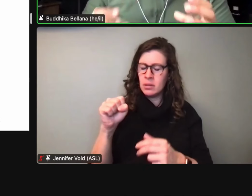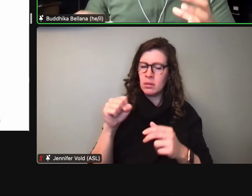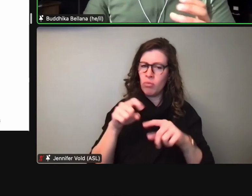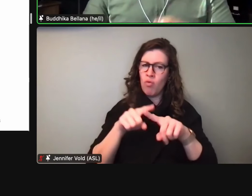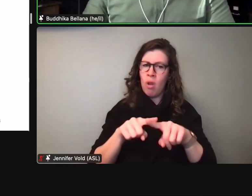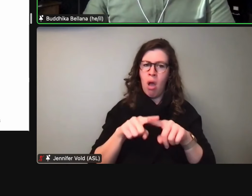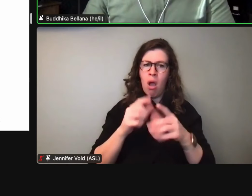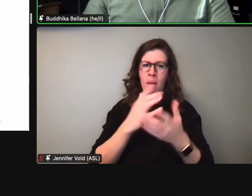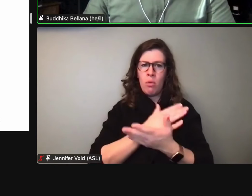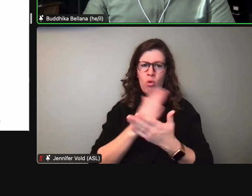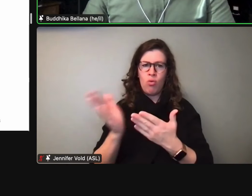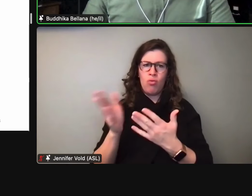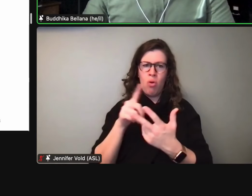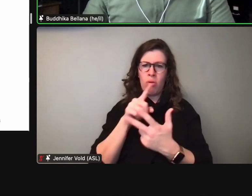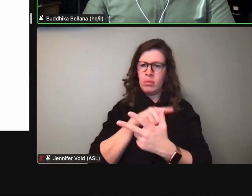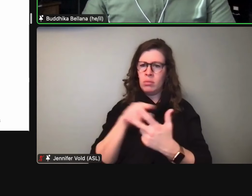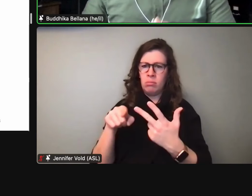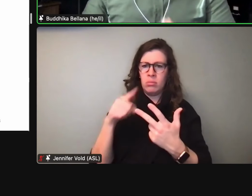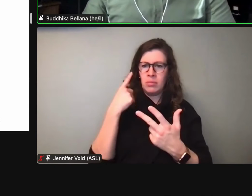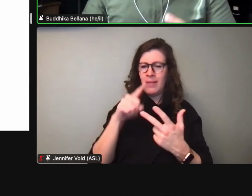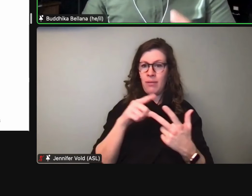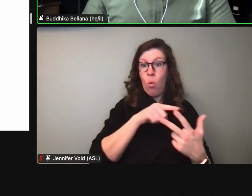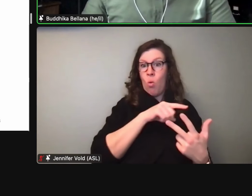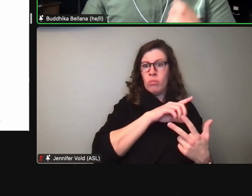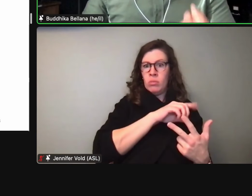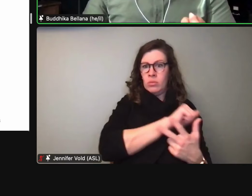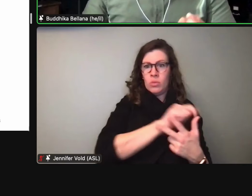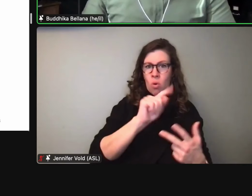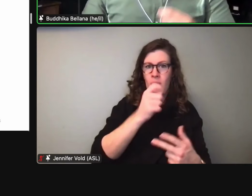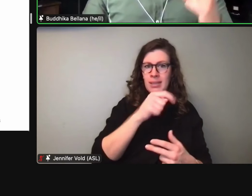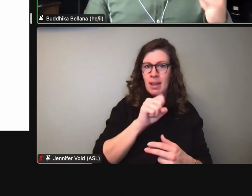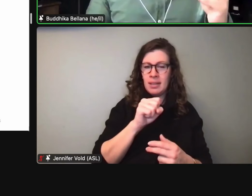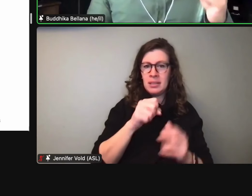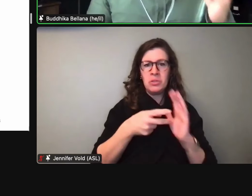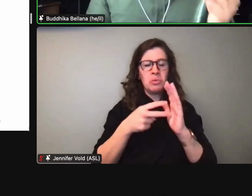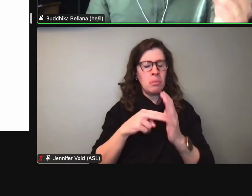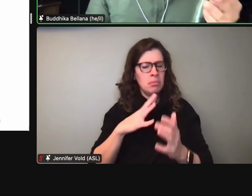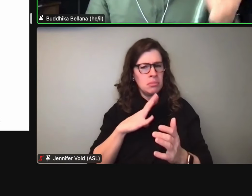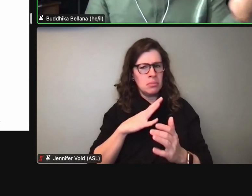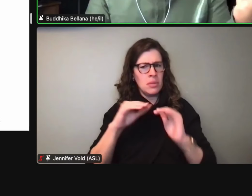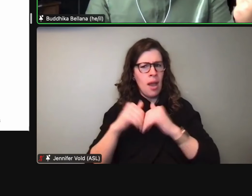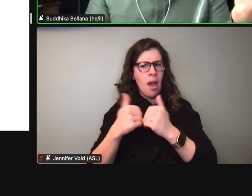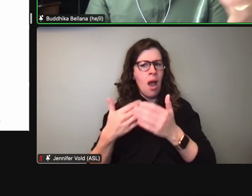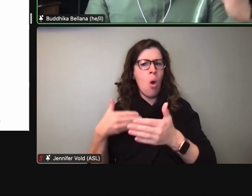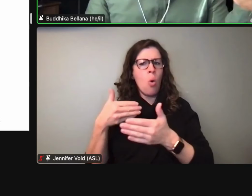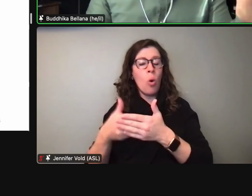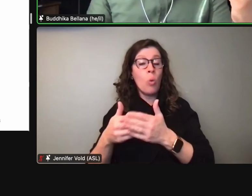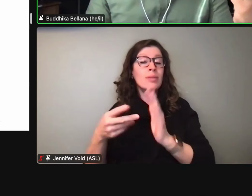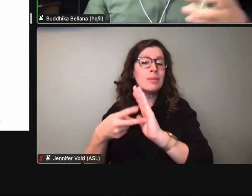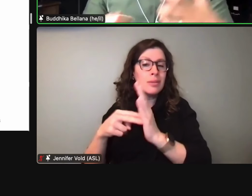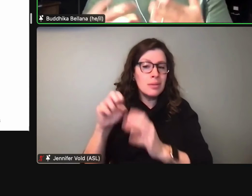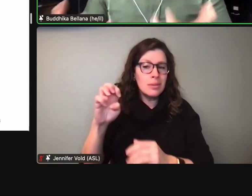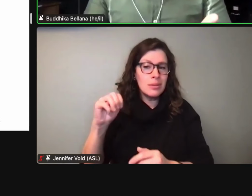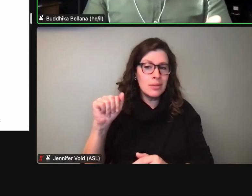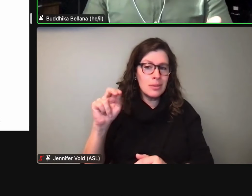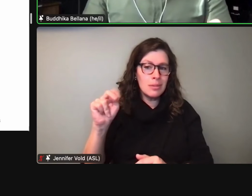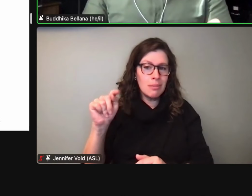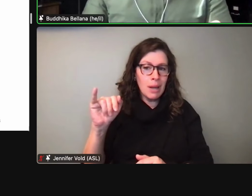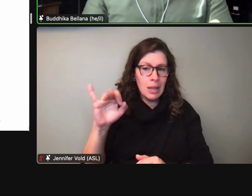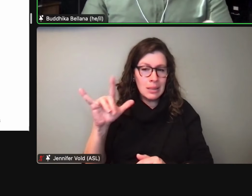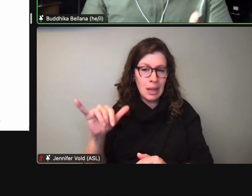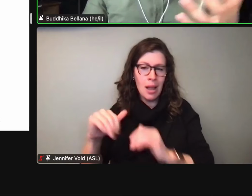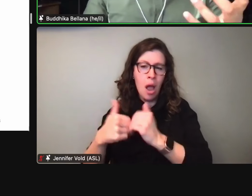for these given texts. So the question then might be, how close semantically are the free